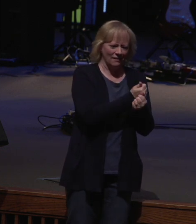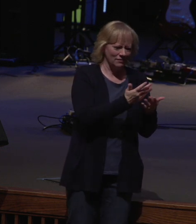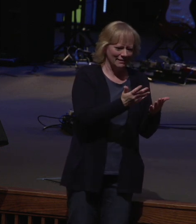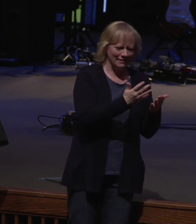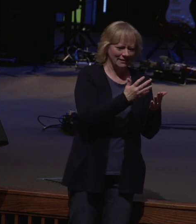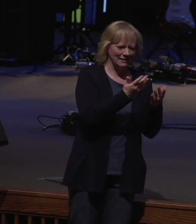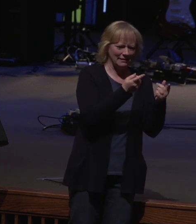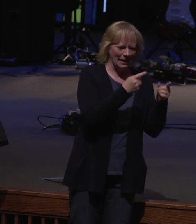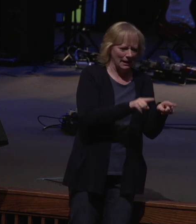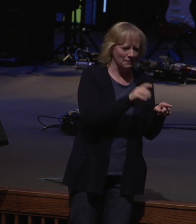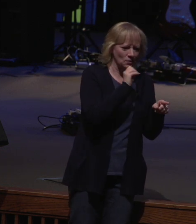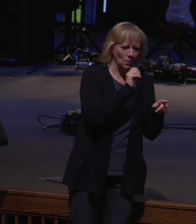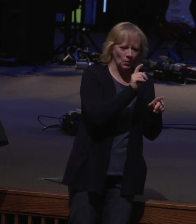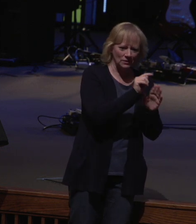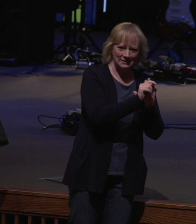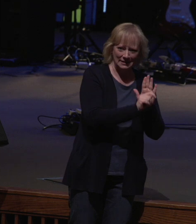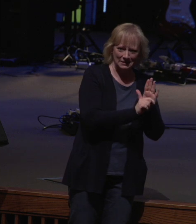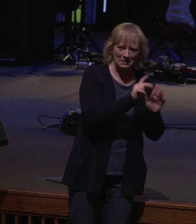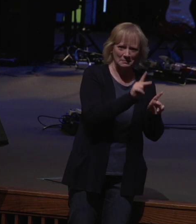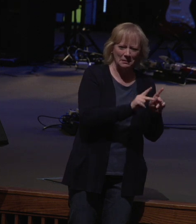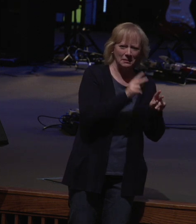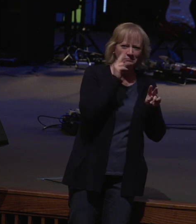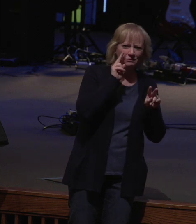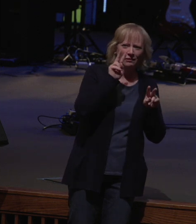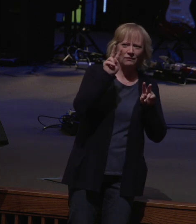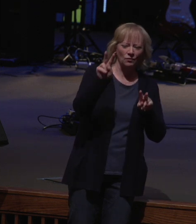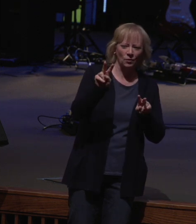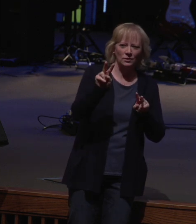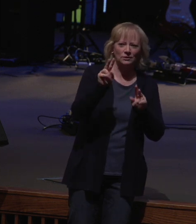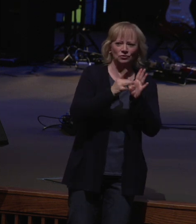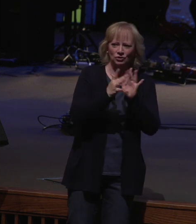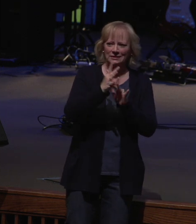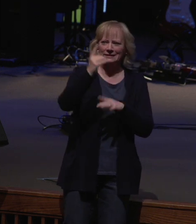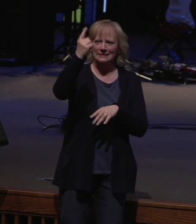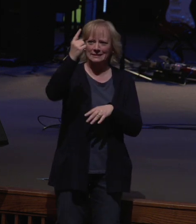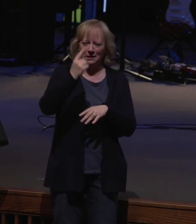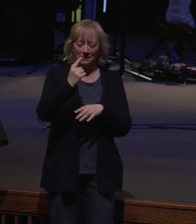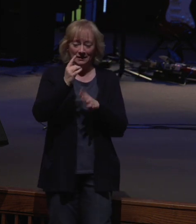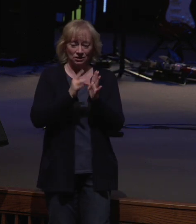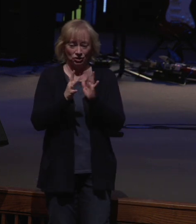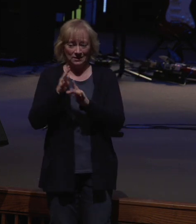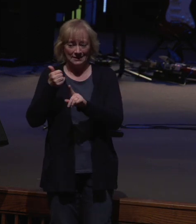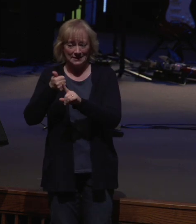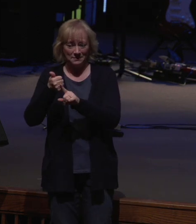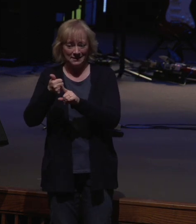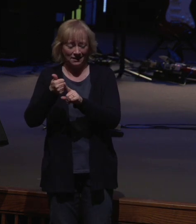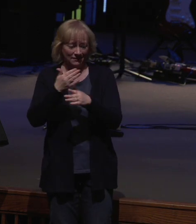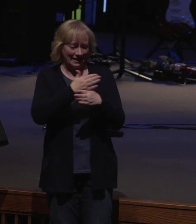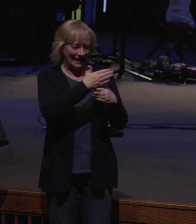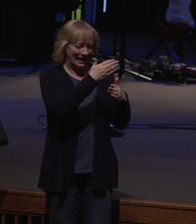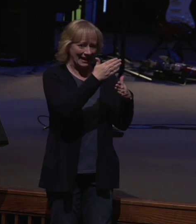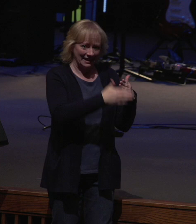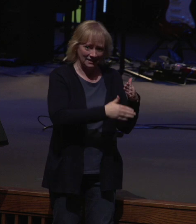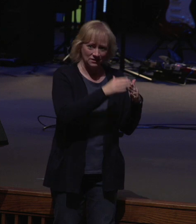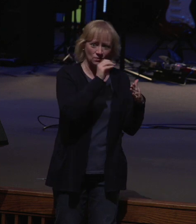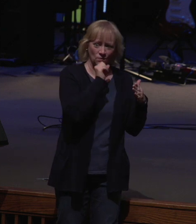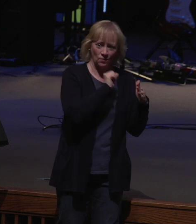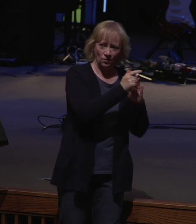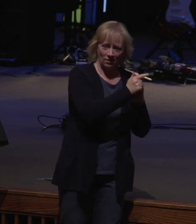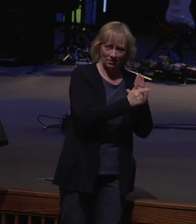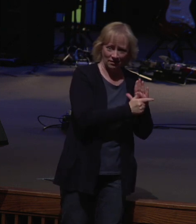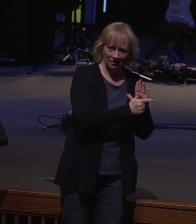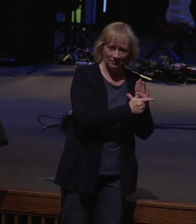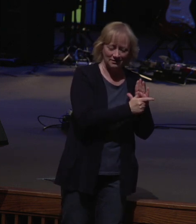to. He is the end of the Mosaic law. As such, the Old Testament law is